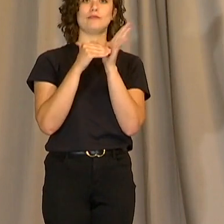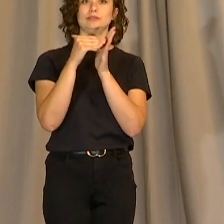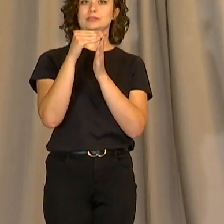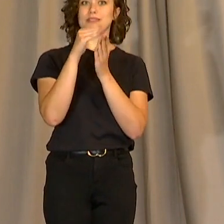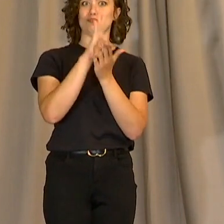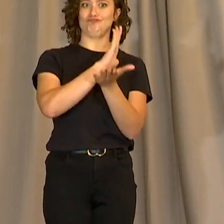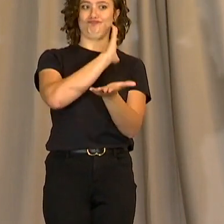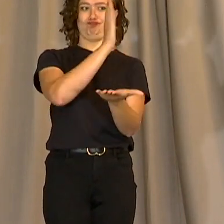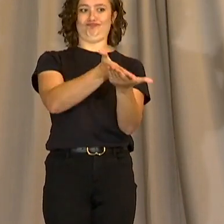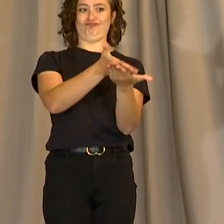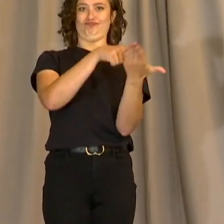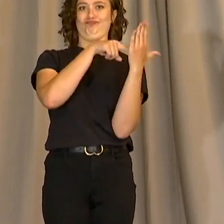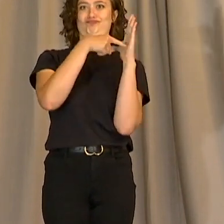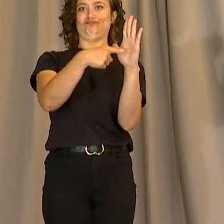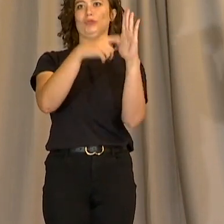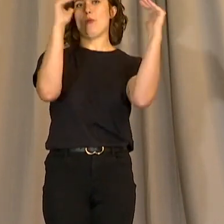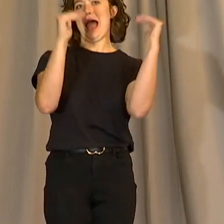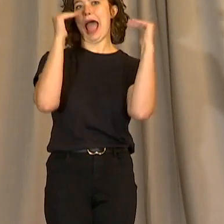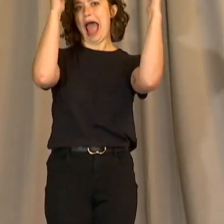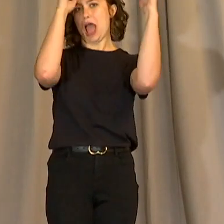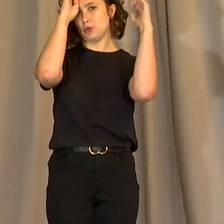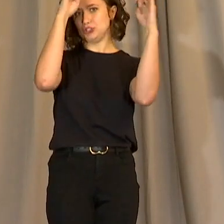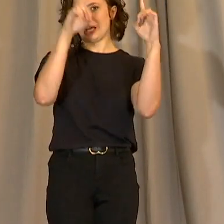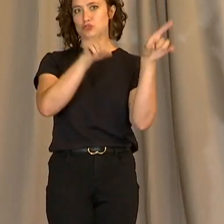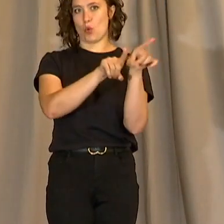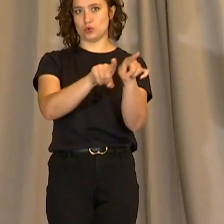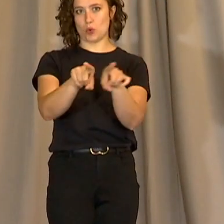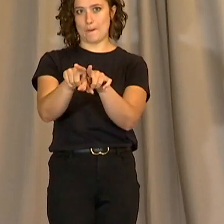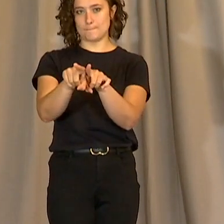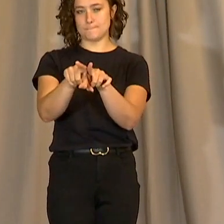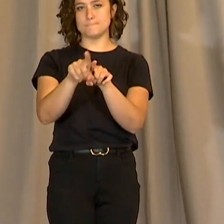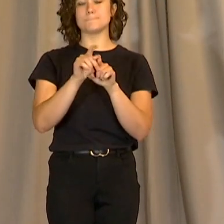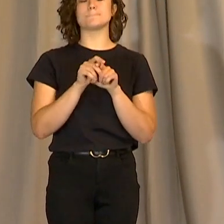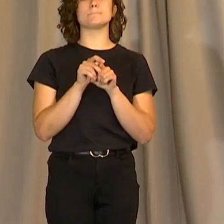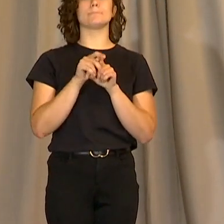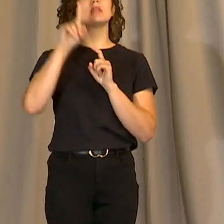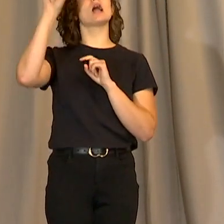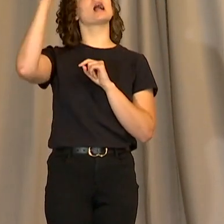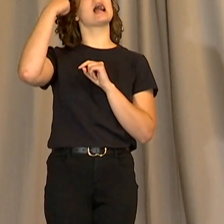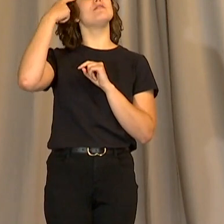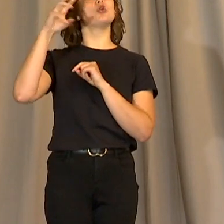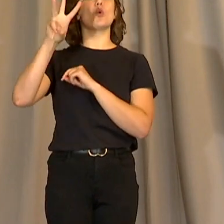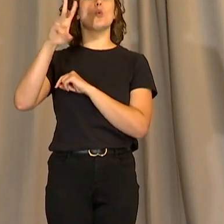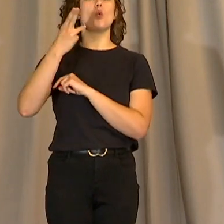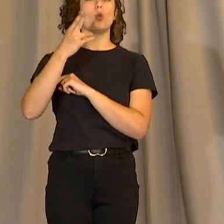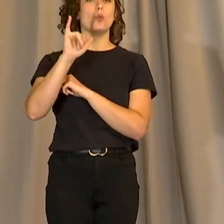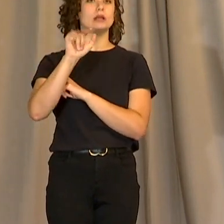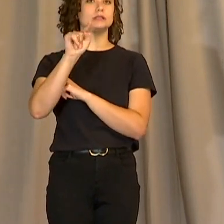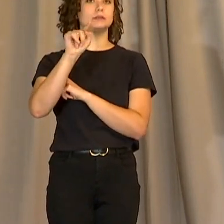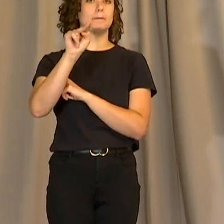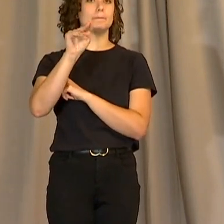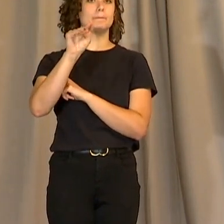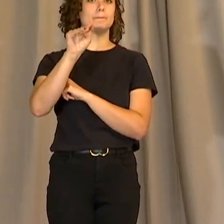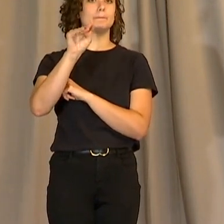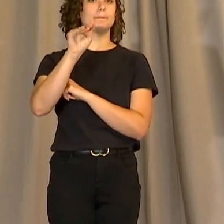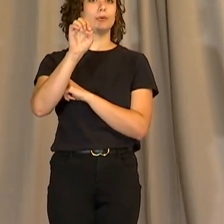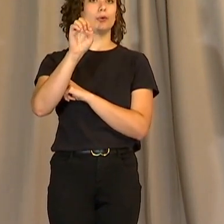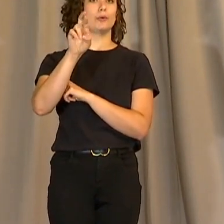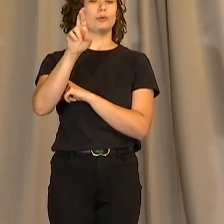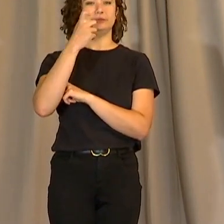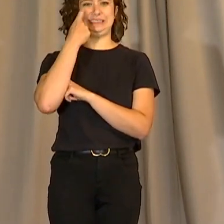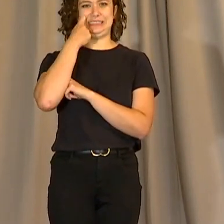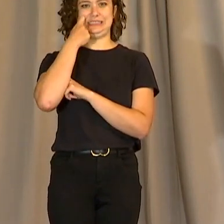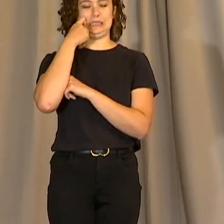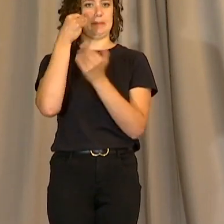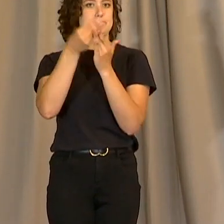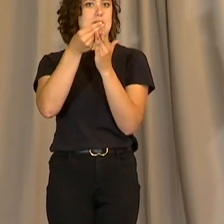higher education also. And Governor Whitmer recently allocated